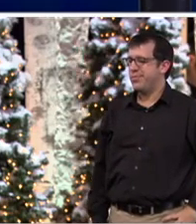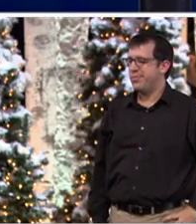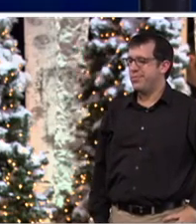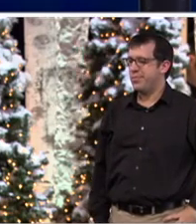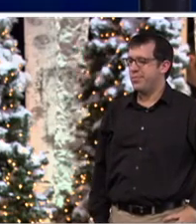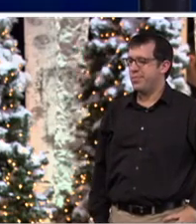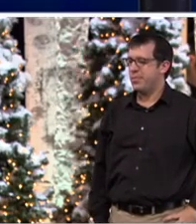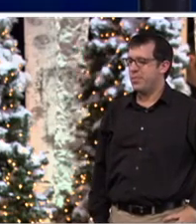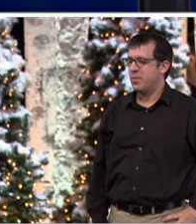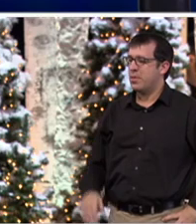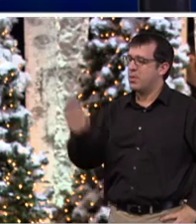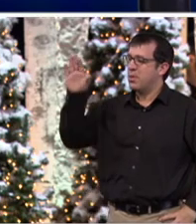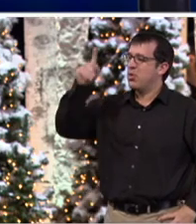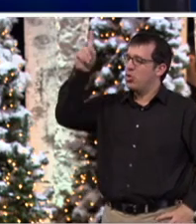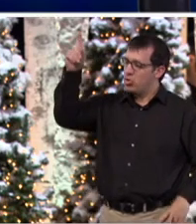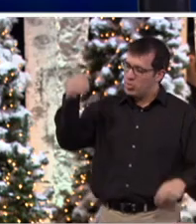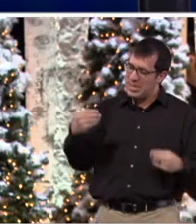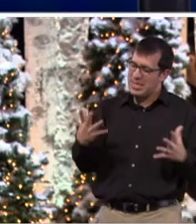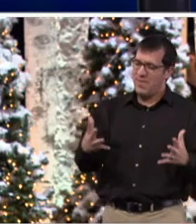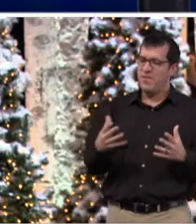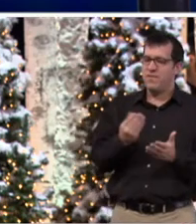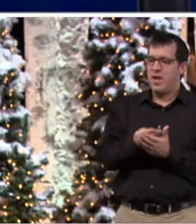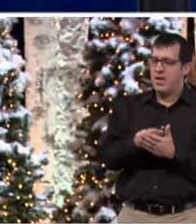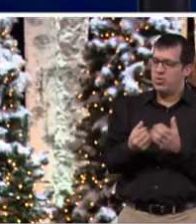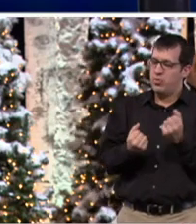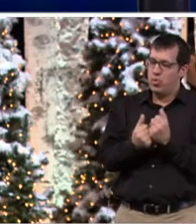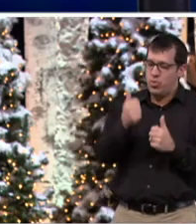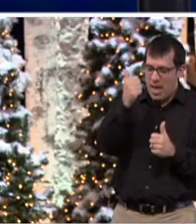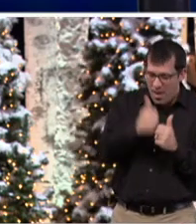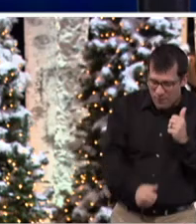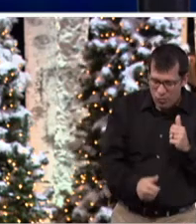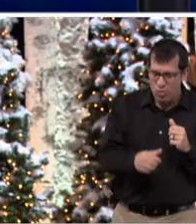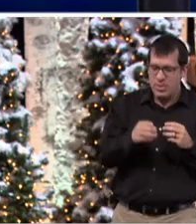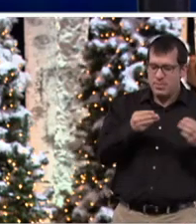I ask you to give financial support to every ministry here.